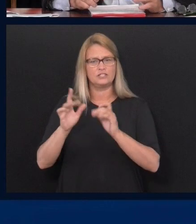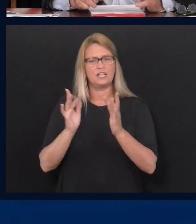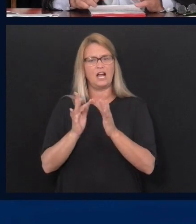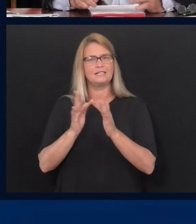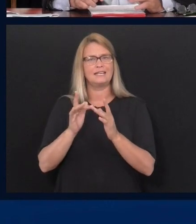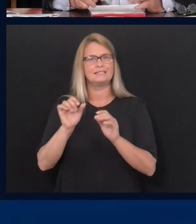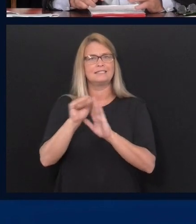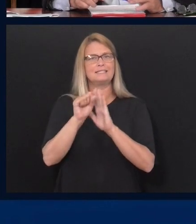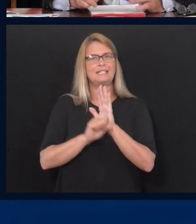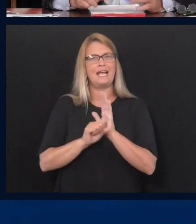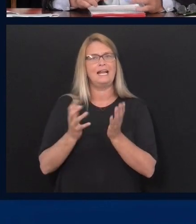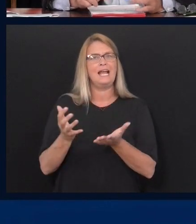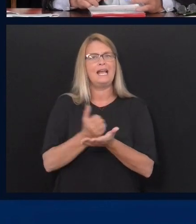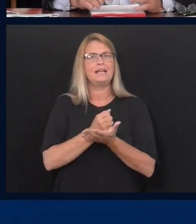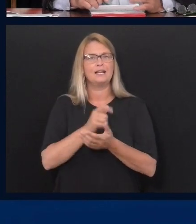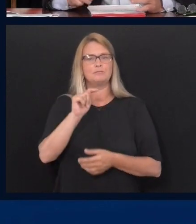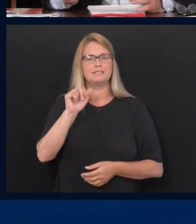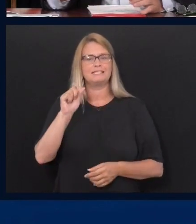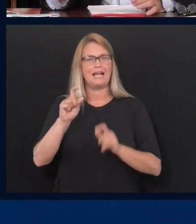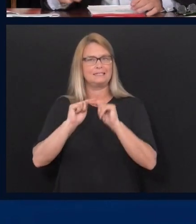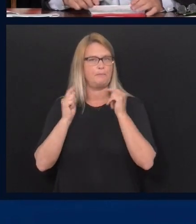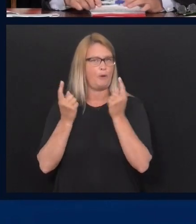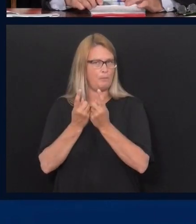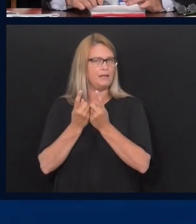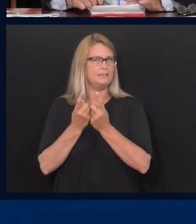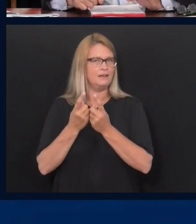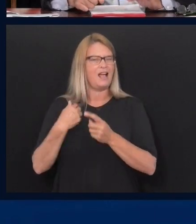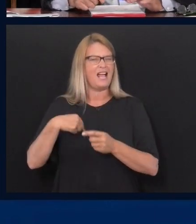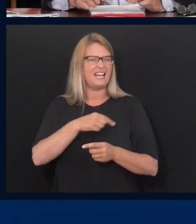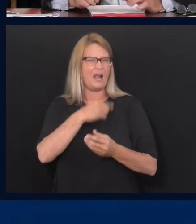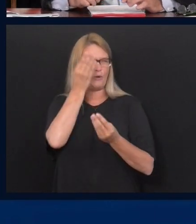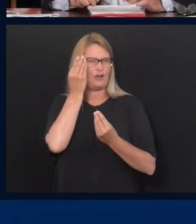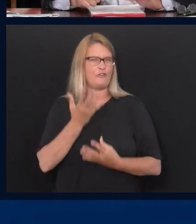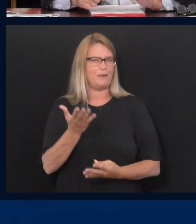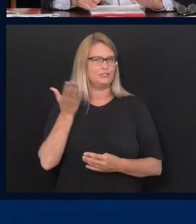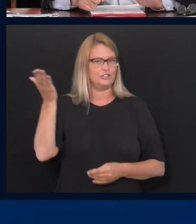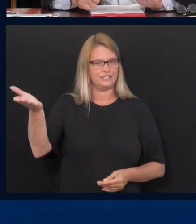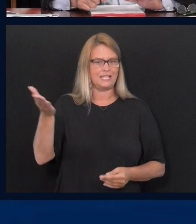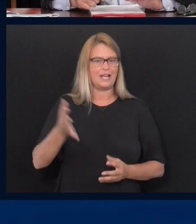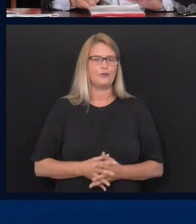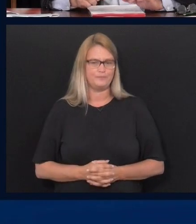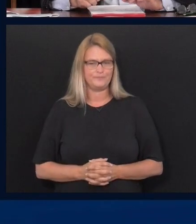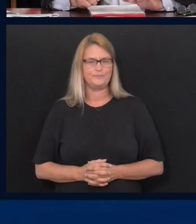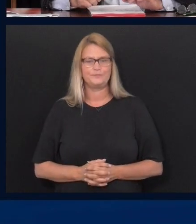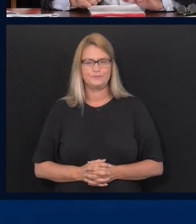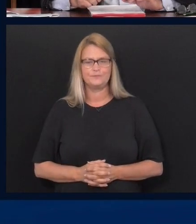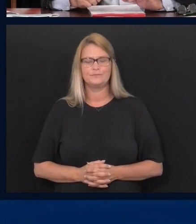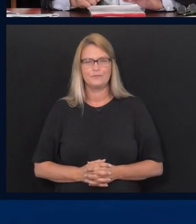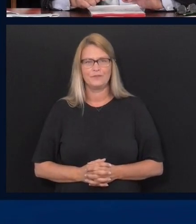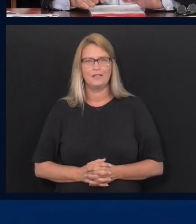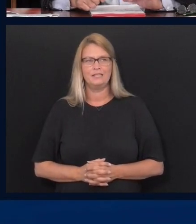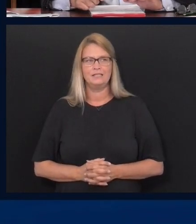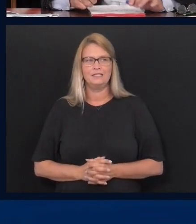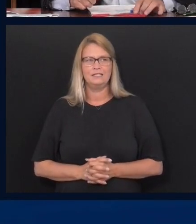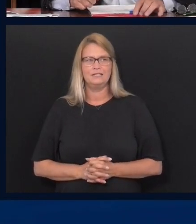and drive what goes on in their community. So as we move forward, as the governor